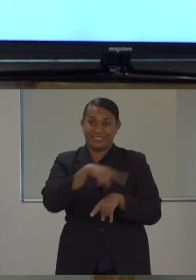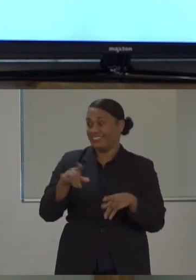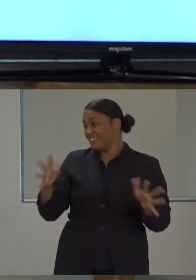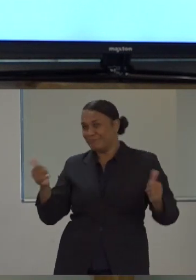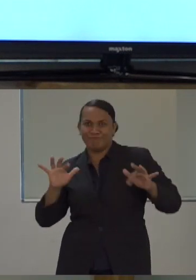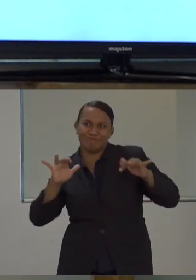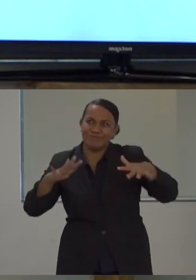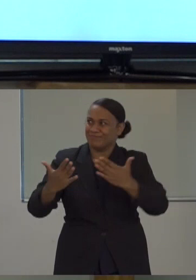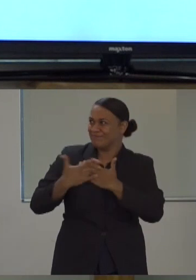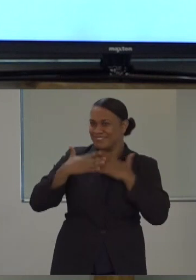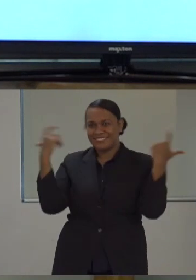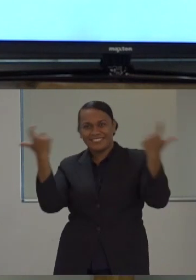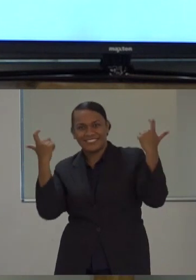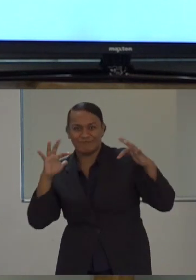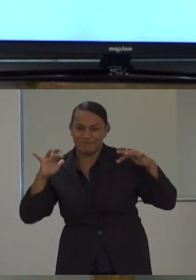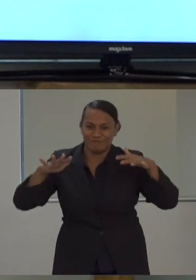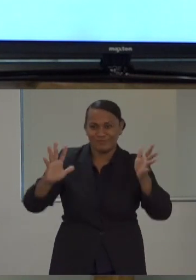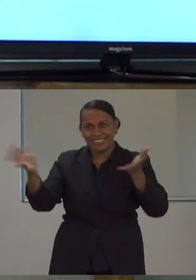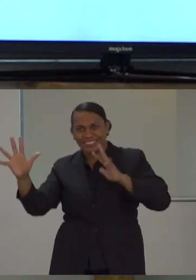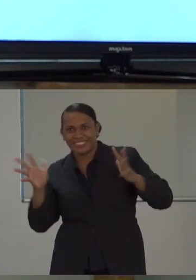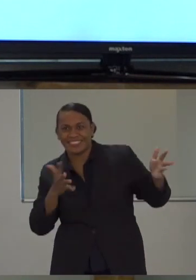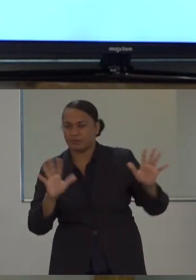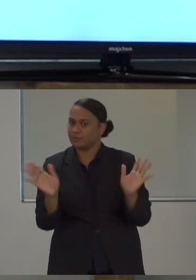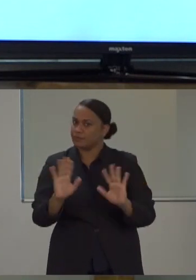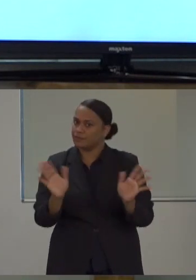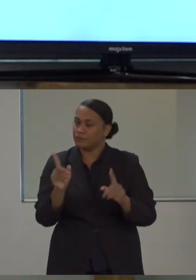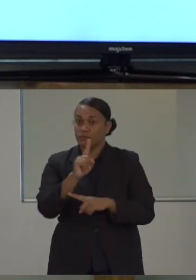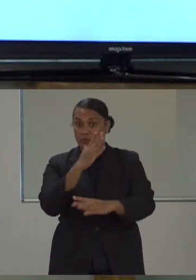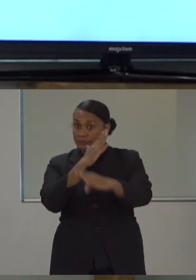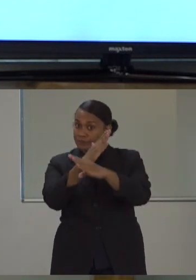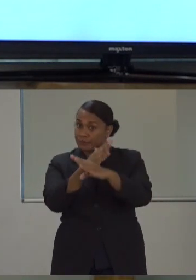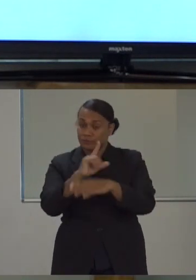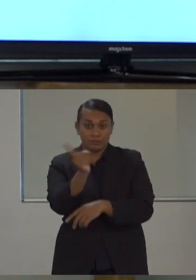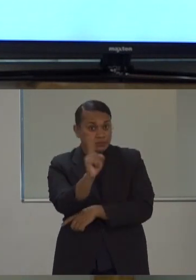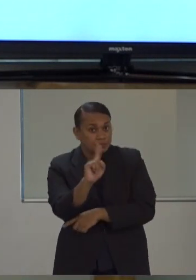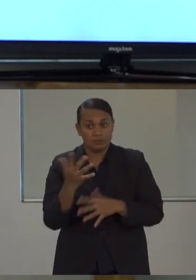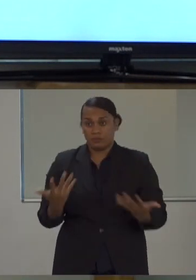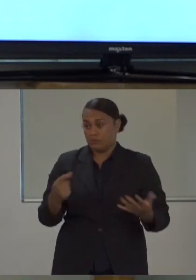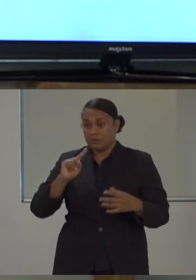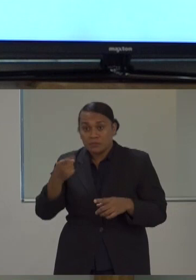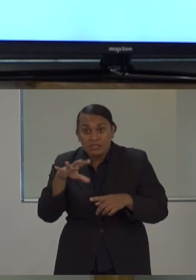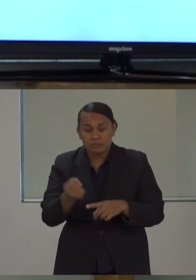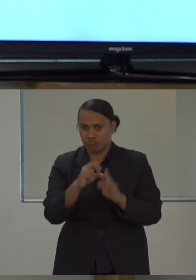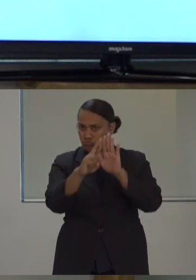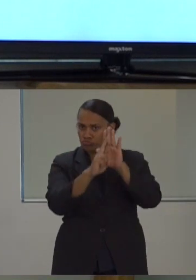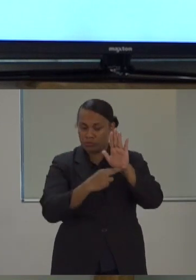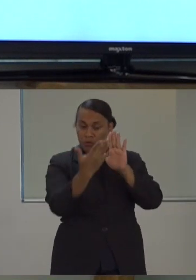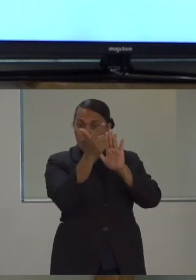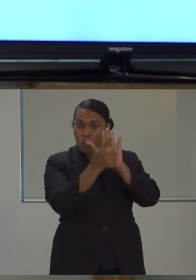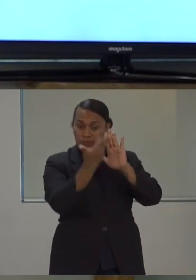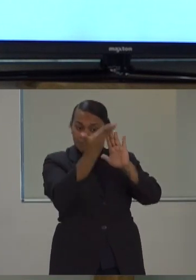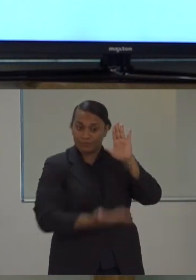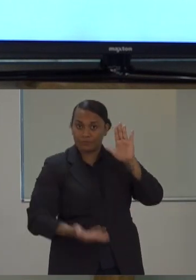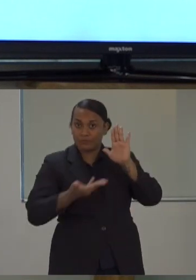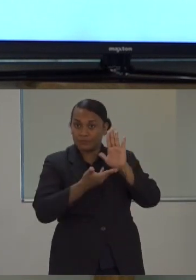mass gatherings. All of these restrictions are staying in place because we know that that is the best way to contain the virus,